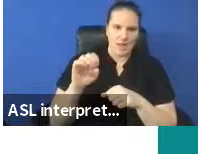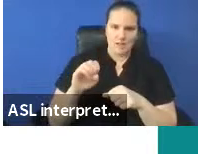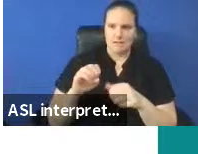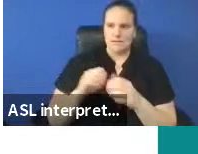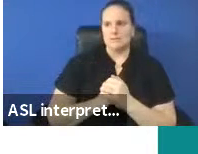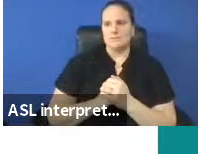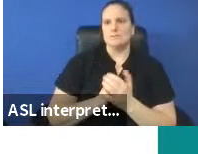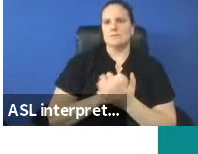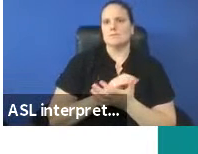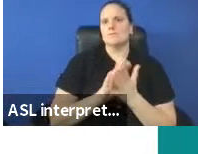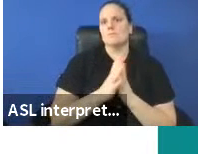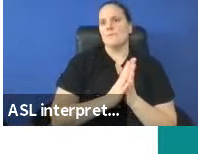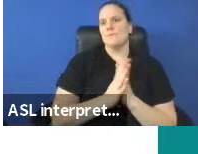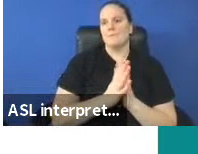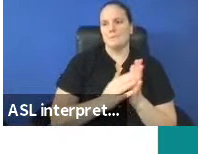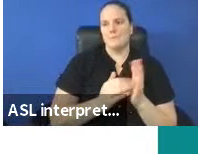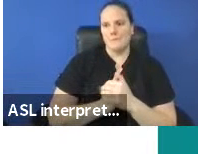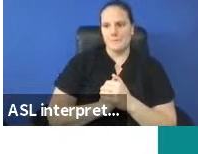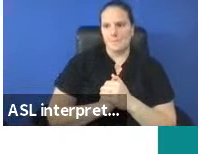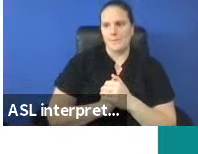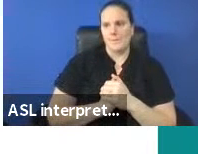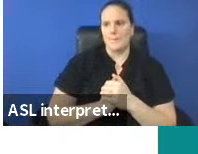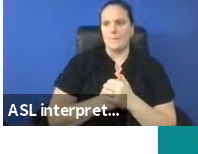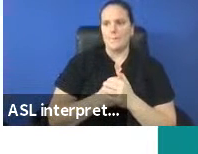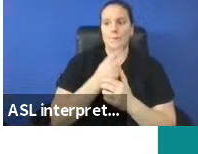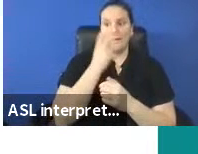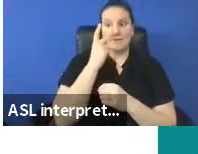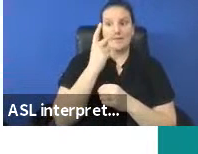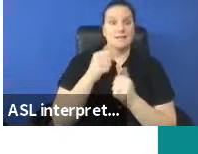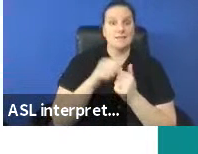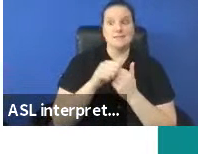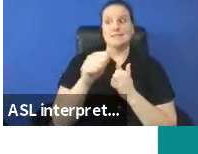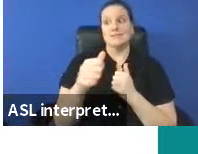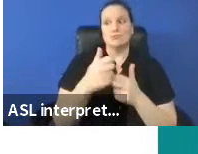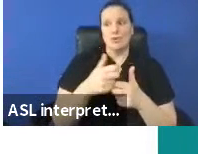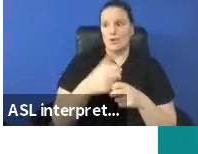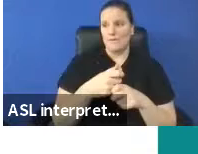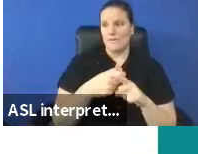to congestion. Sight distance is difficult on the bridge, approaching from